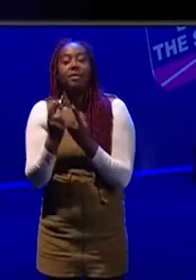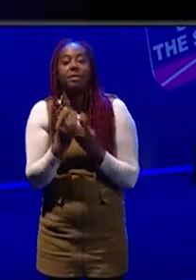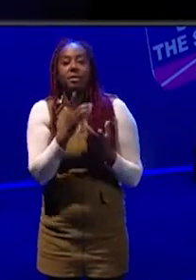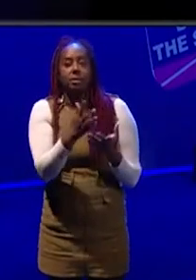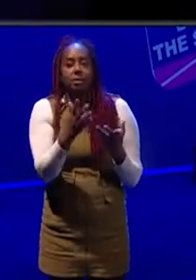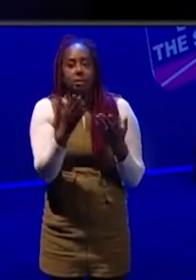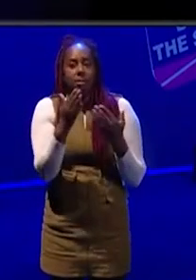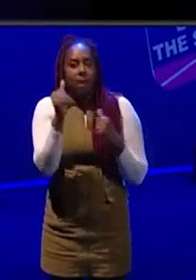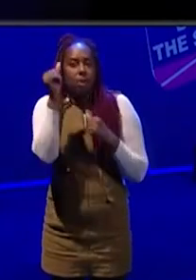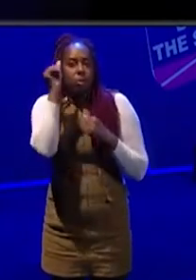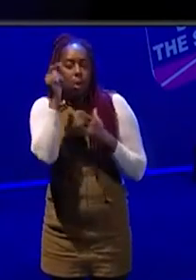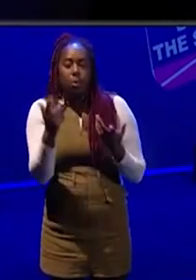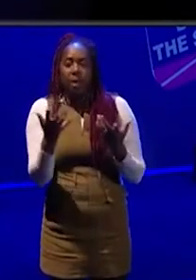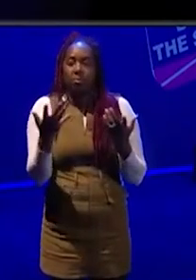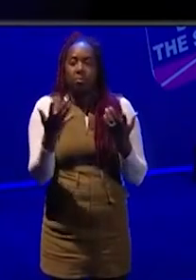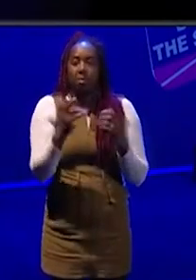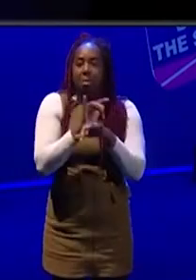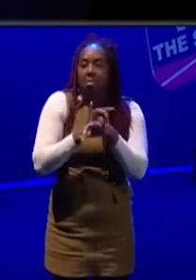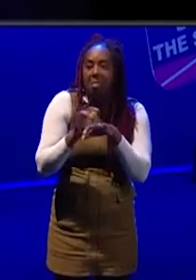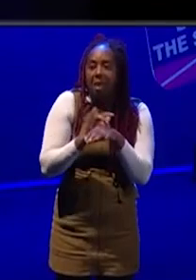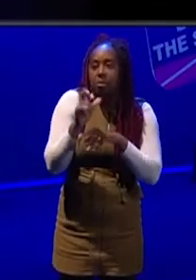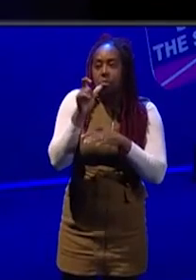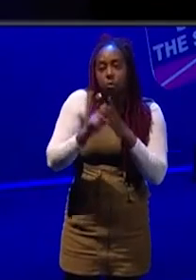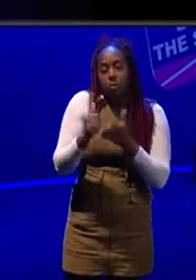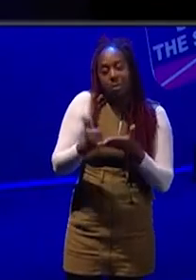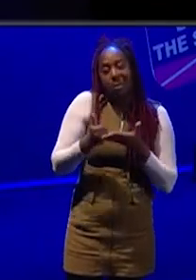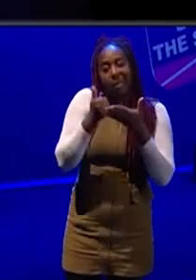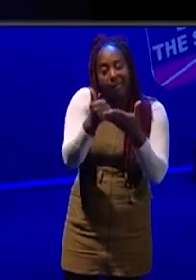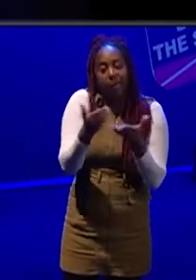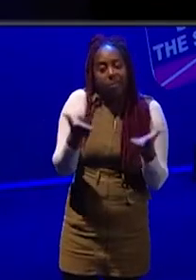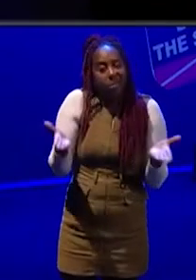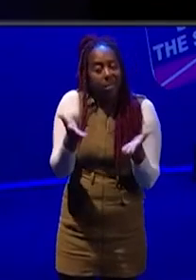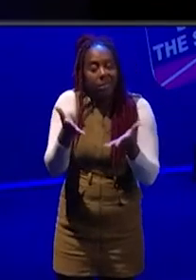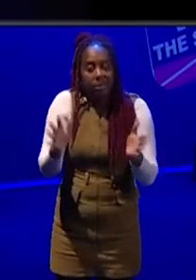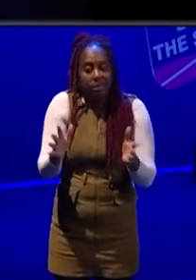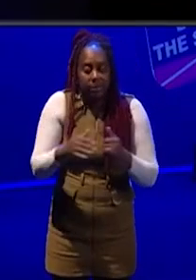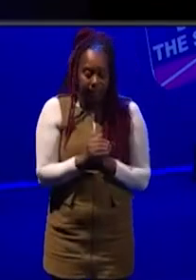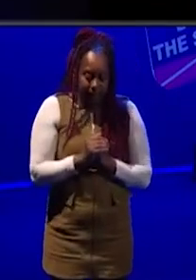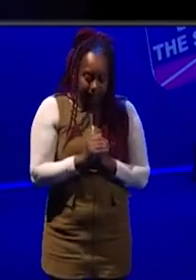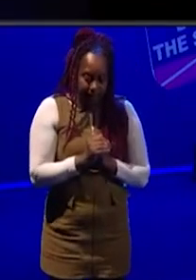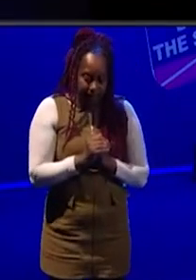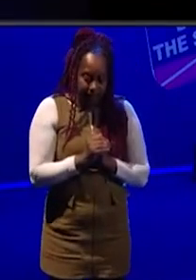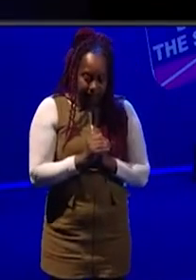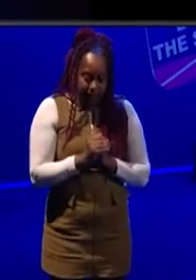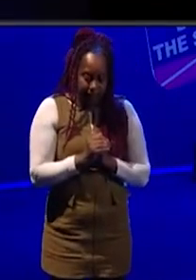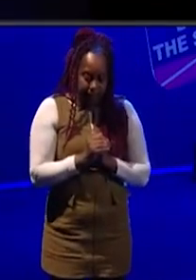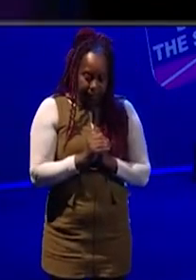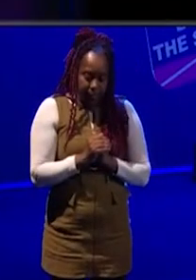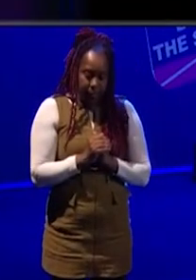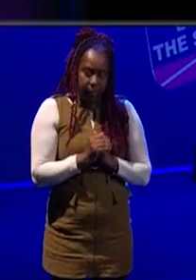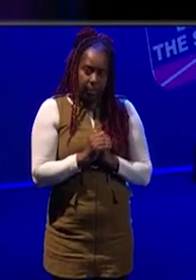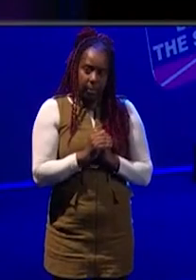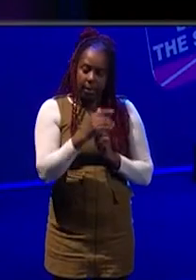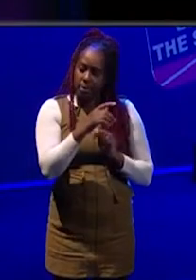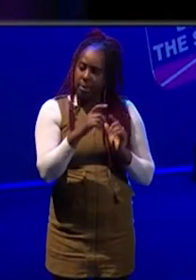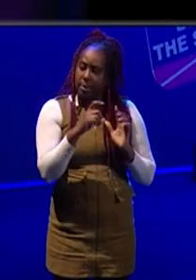know of that theatres are doing to be proactive in that way. I think the relaxed performance thing is very important,